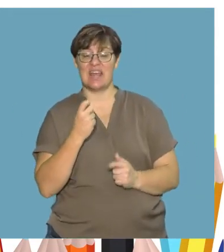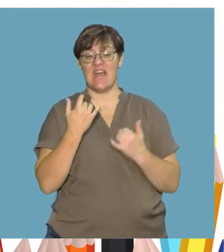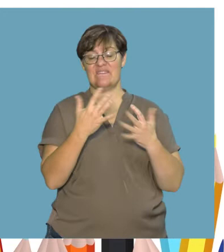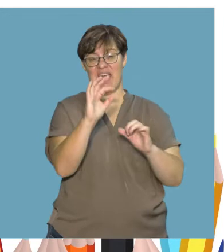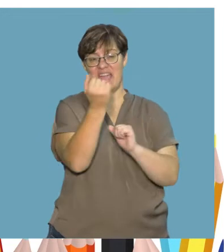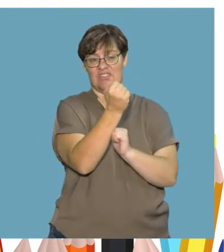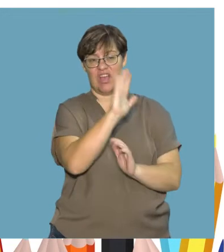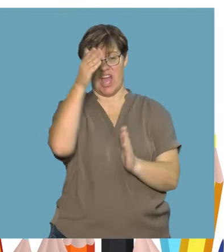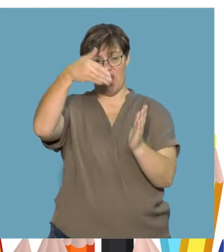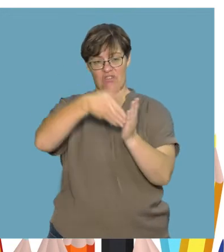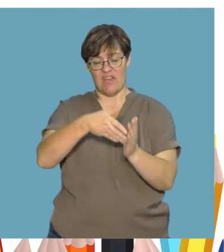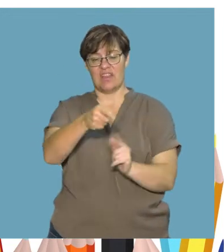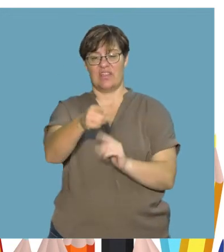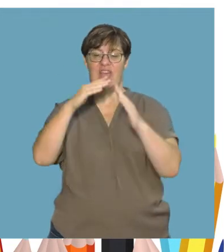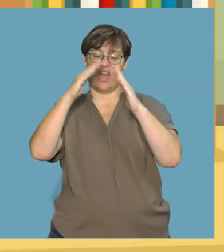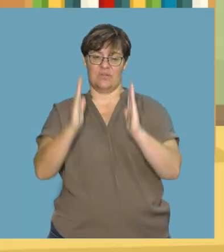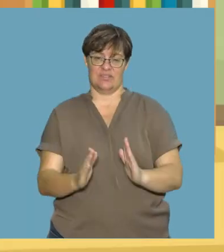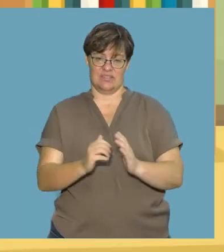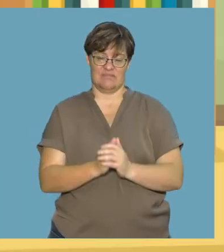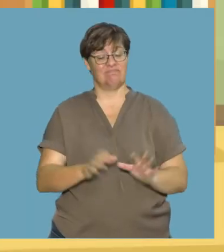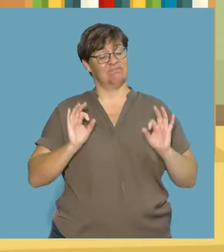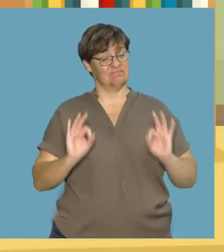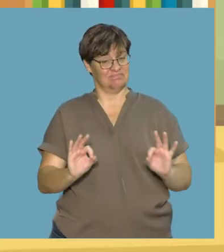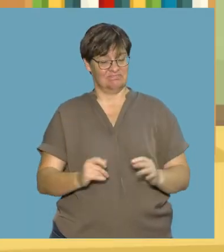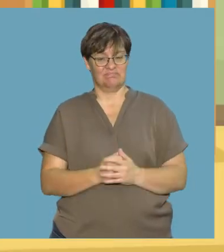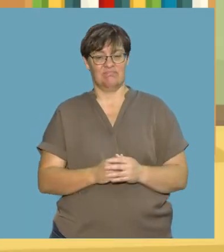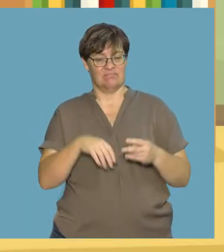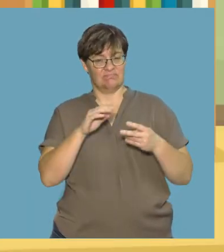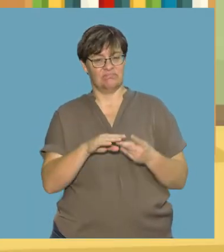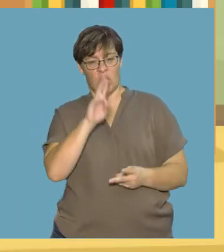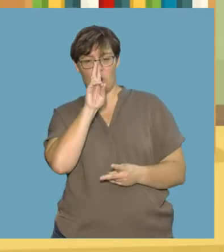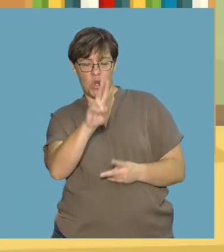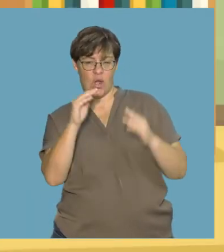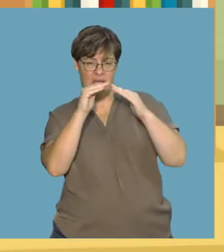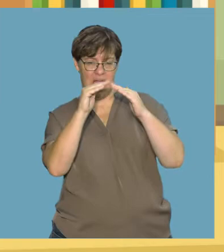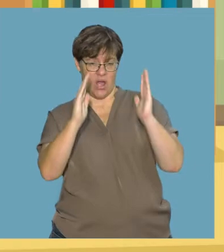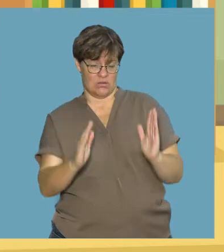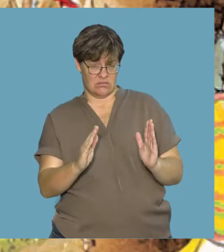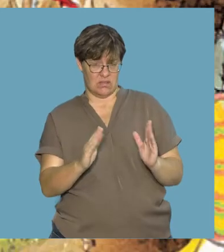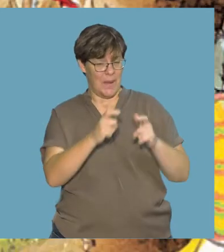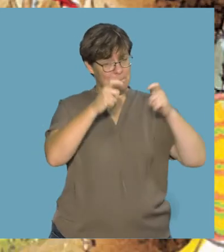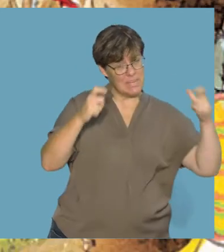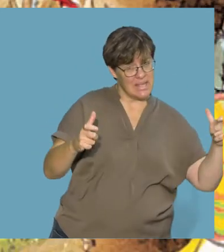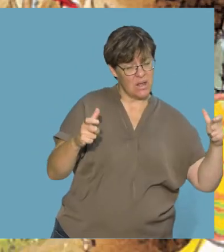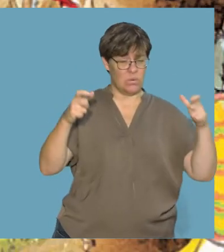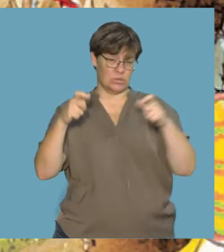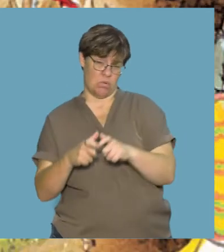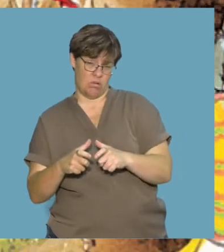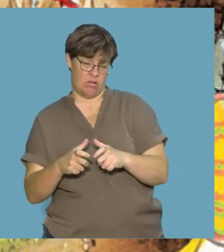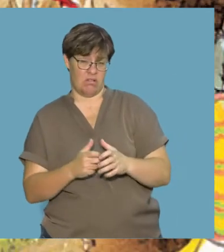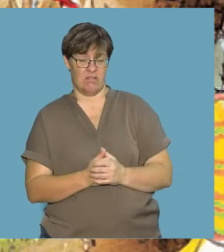the house. Super! Now let's look at the house. Is it big or small?